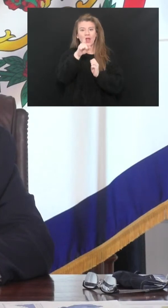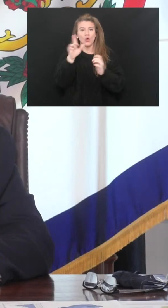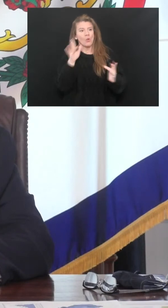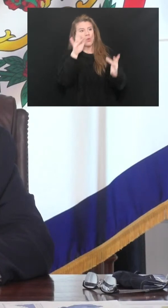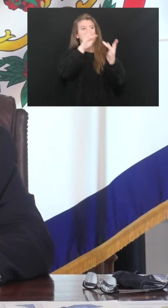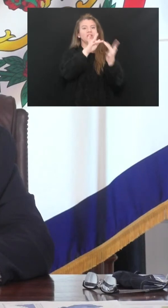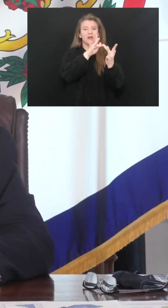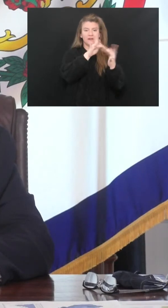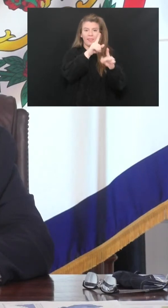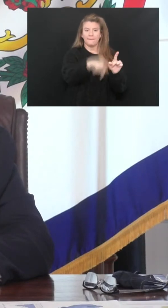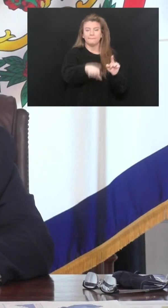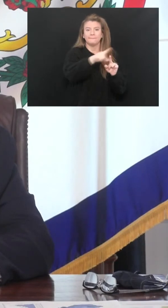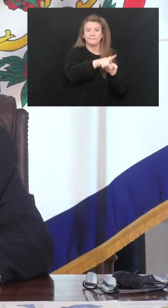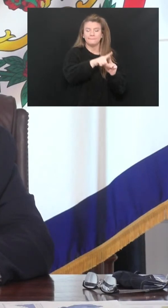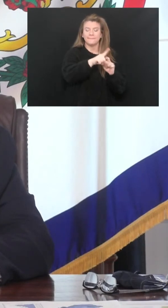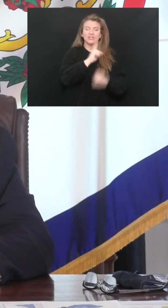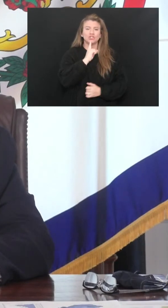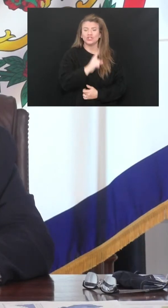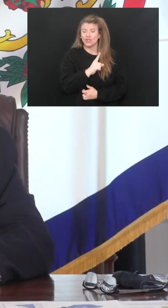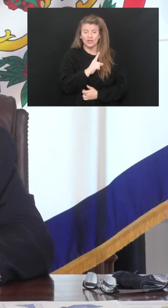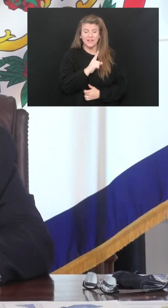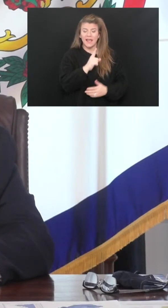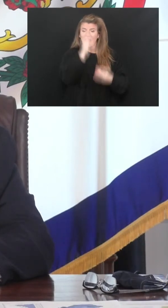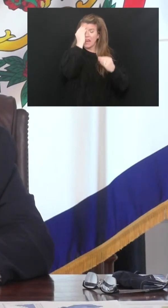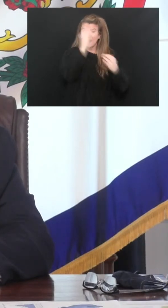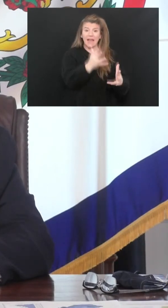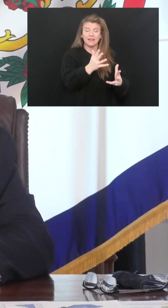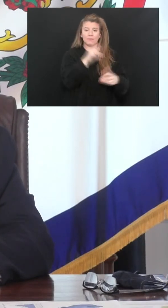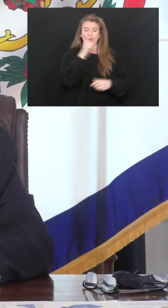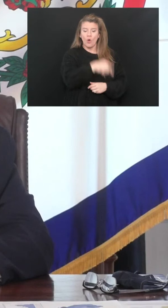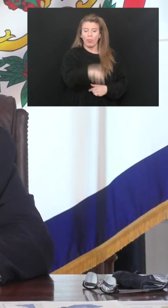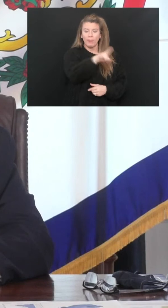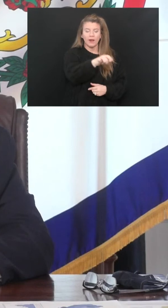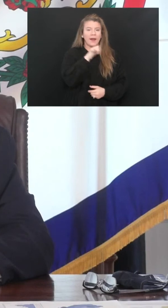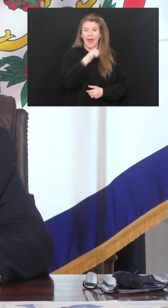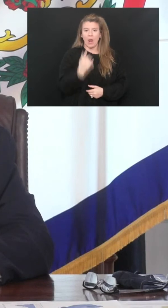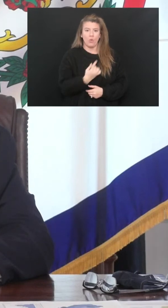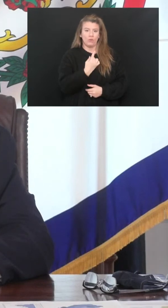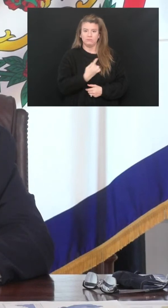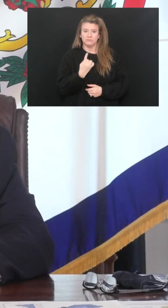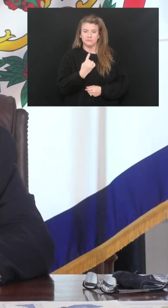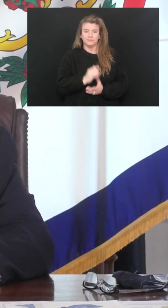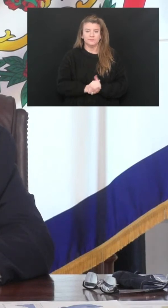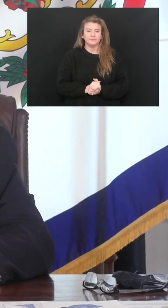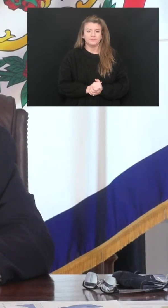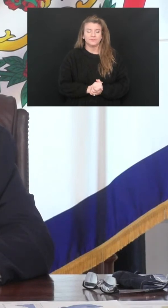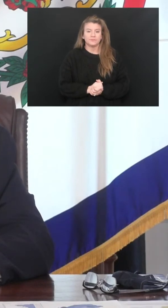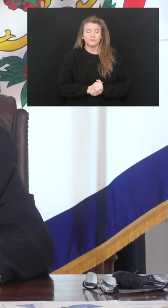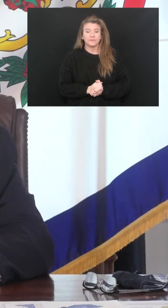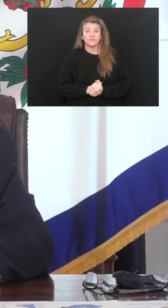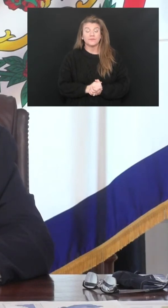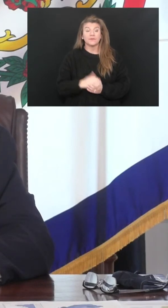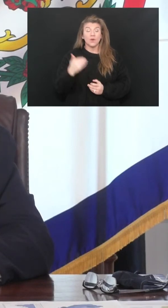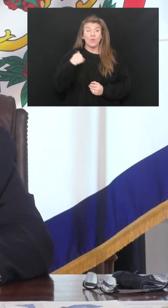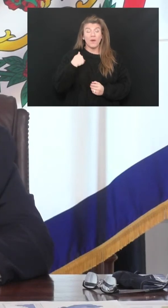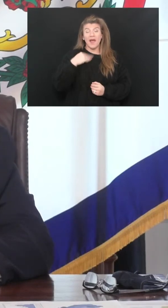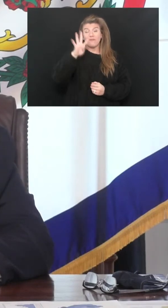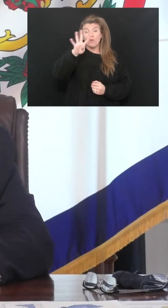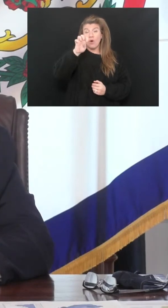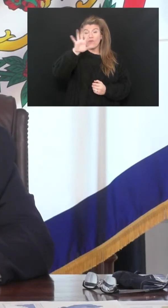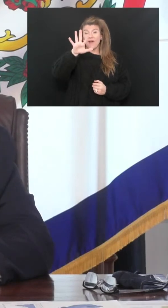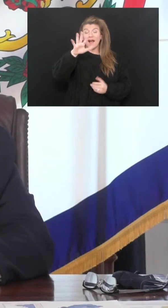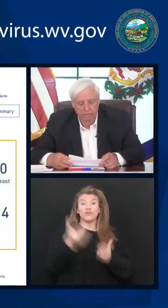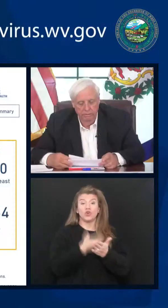out and surely let them know that they're not alone. We have 405